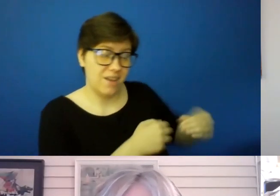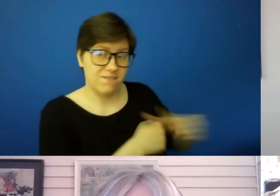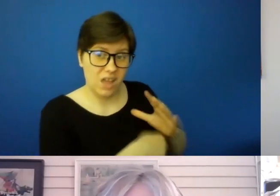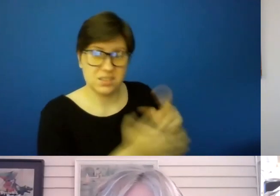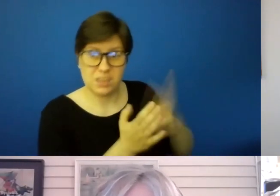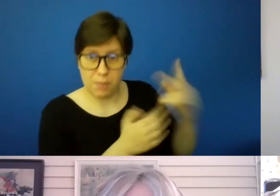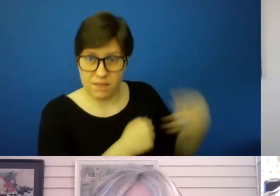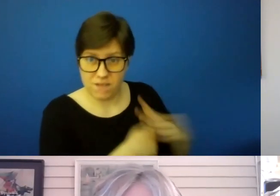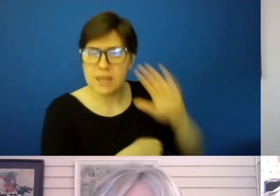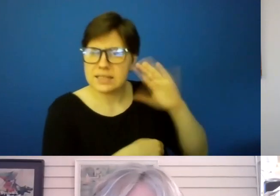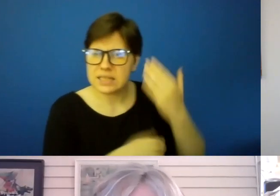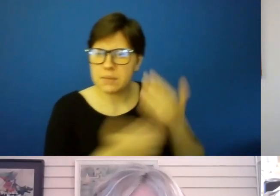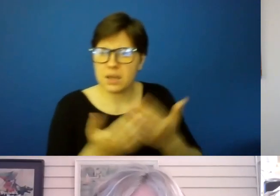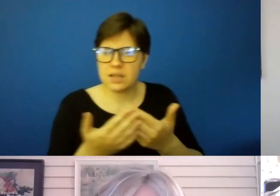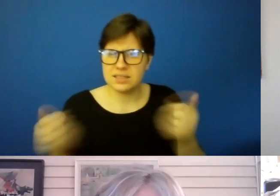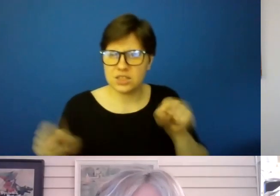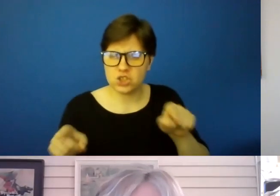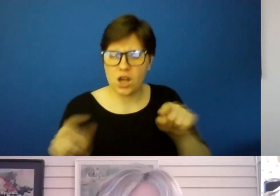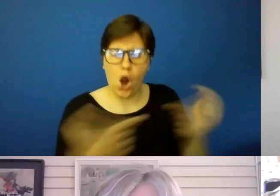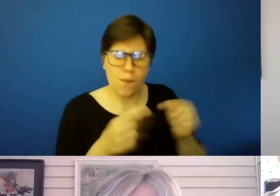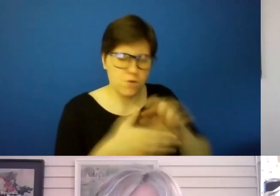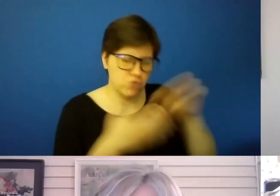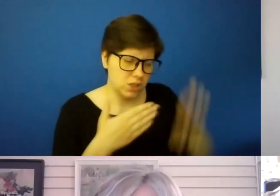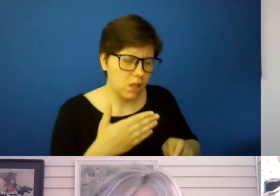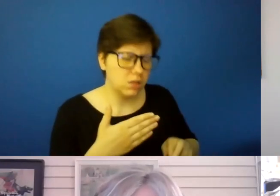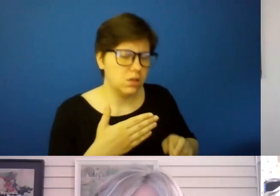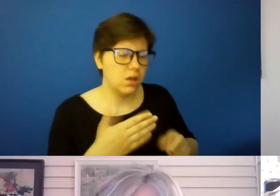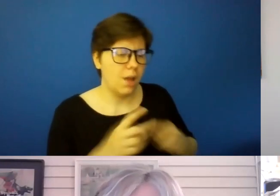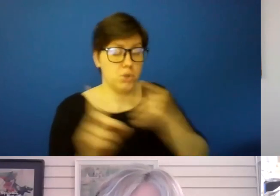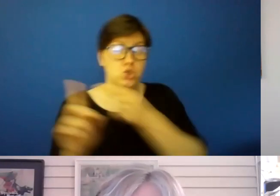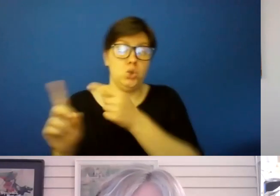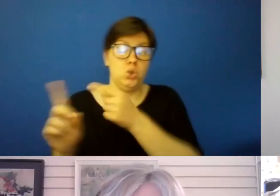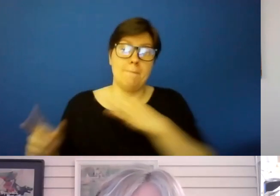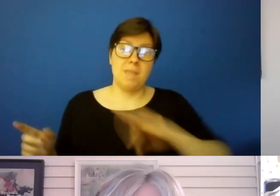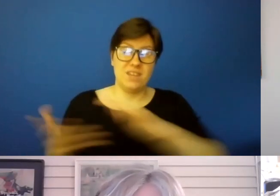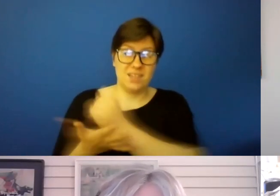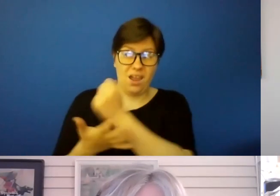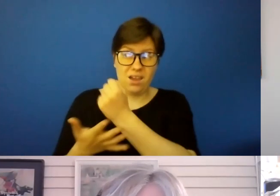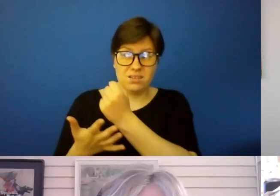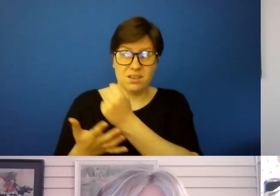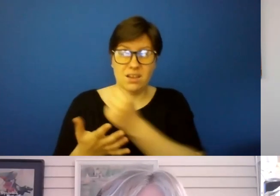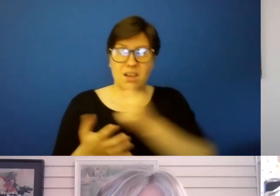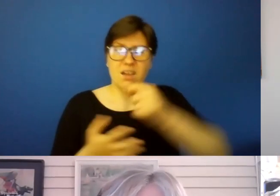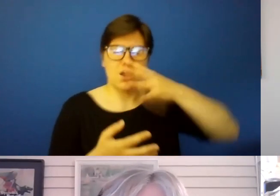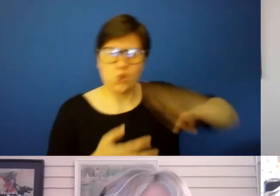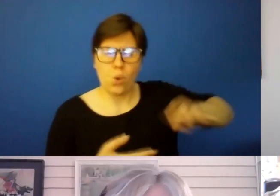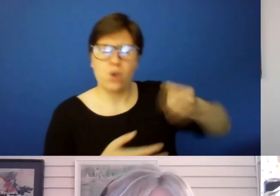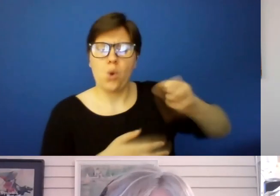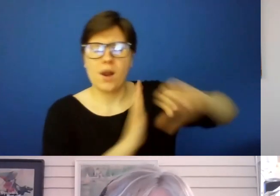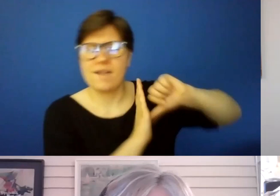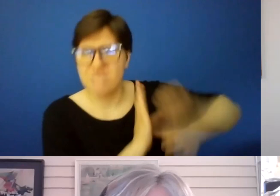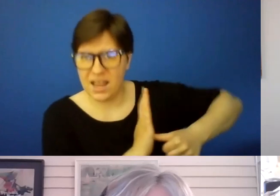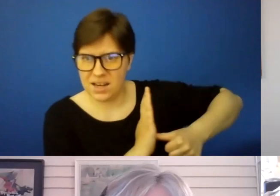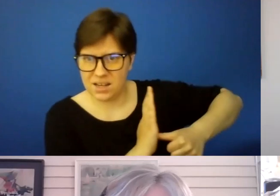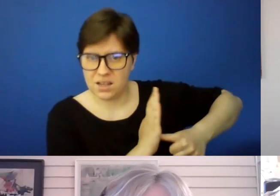that the distinction between the harmful result in the pursuit of the benefit gained is being either ignored or conflated, as the